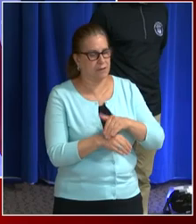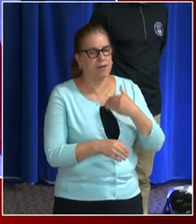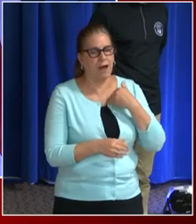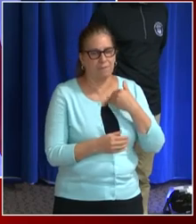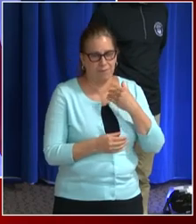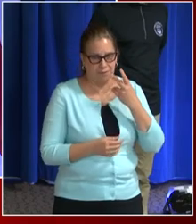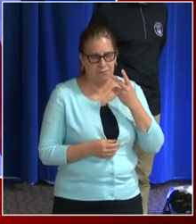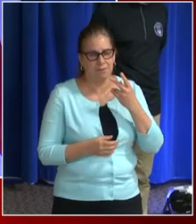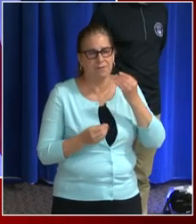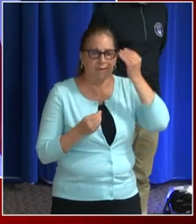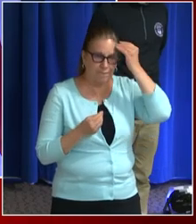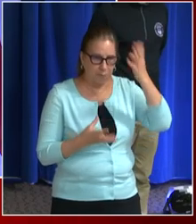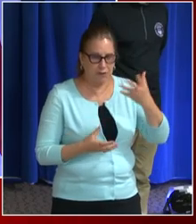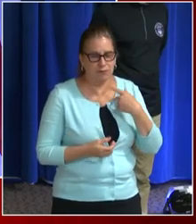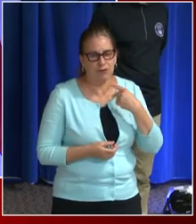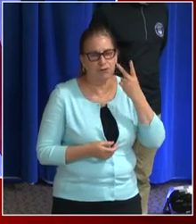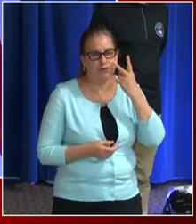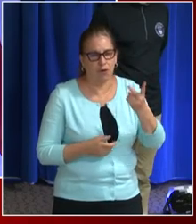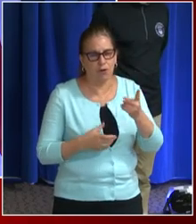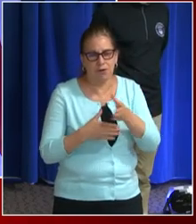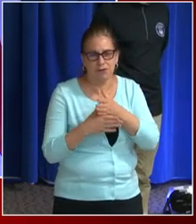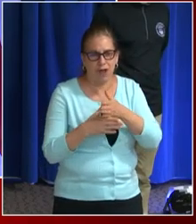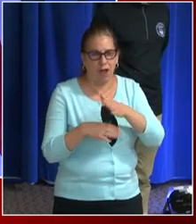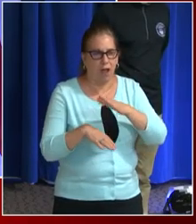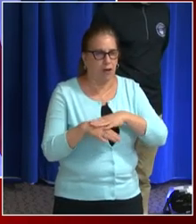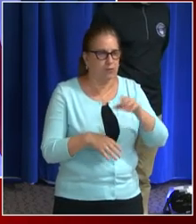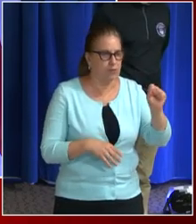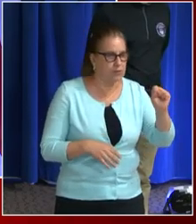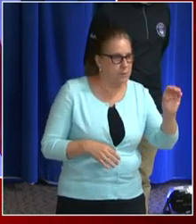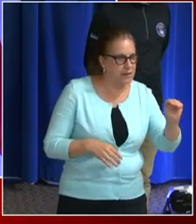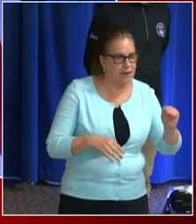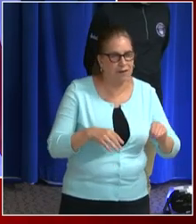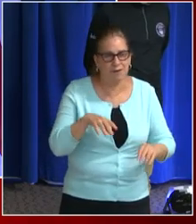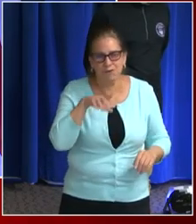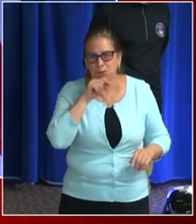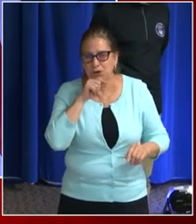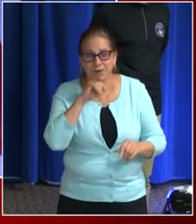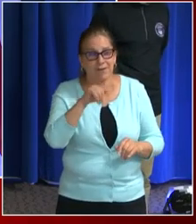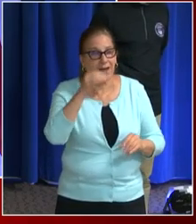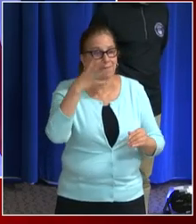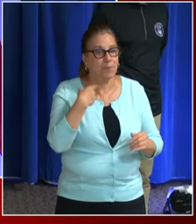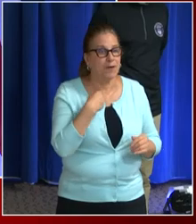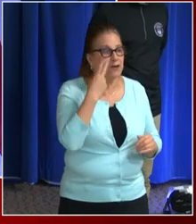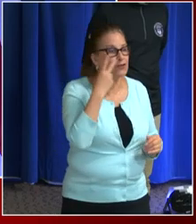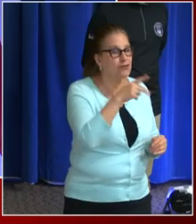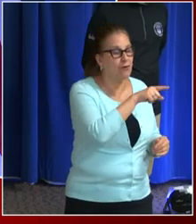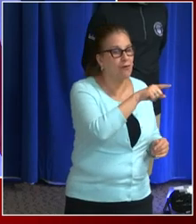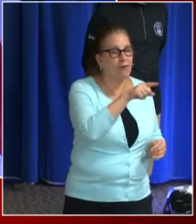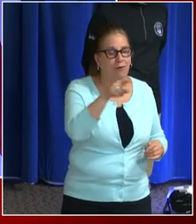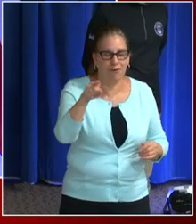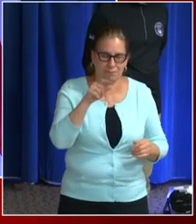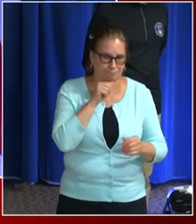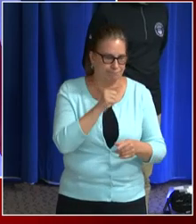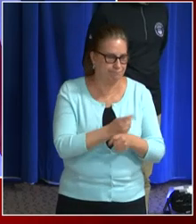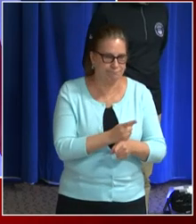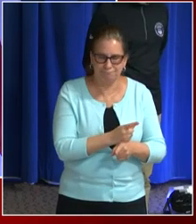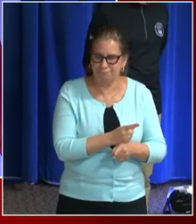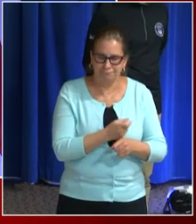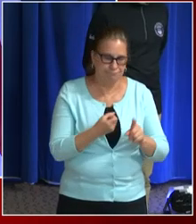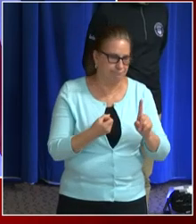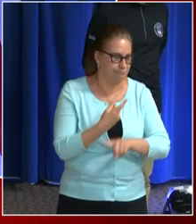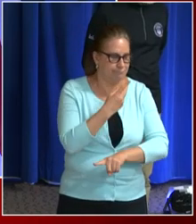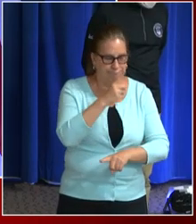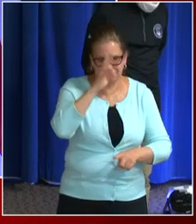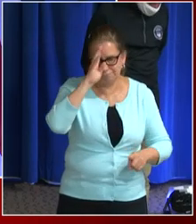Twitter and other social media platforms was completely inaccurate, at least from what we saw. But of course, whenever you have those type